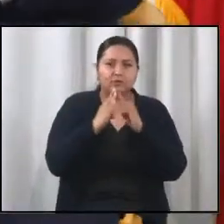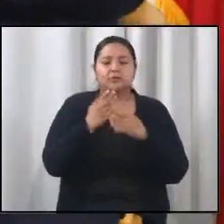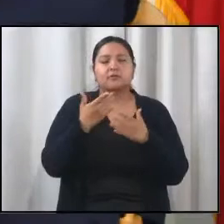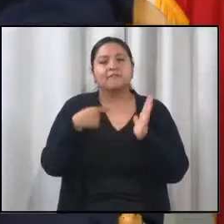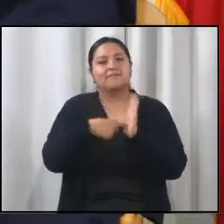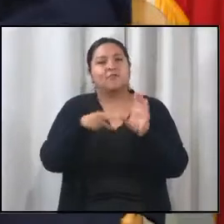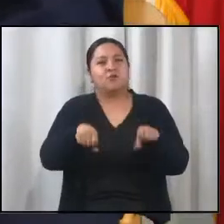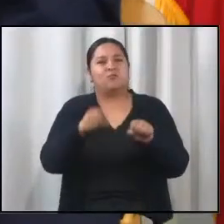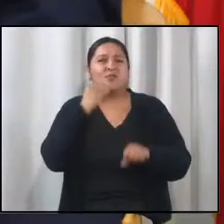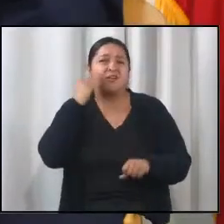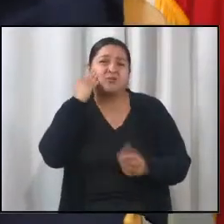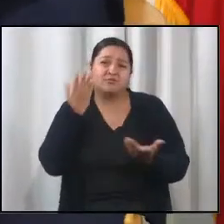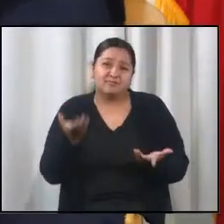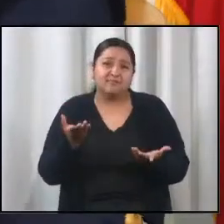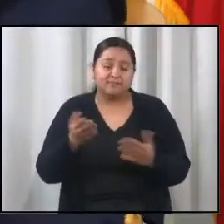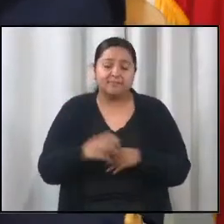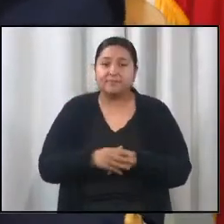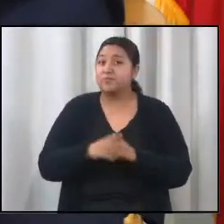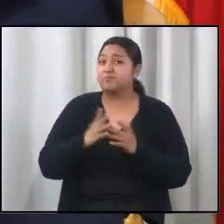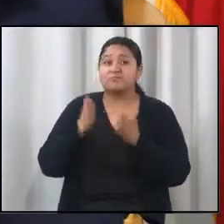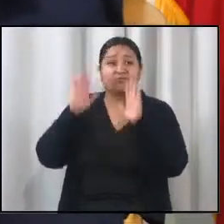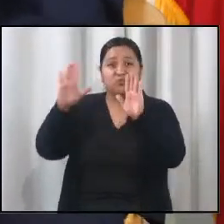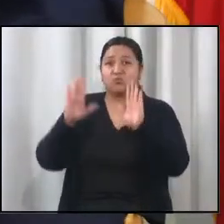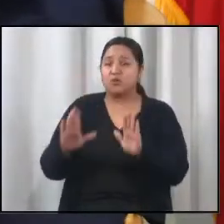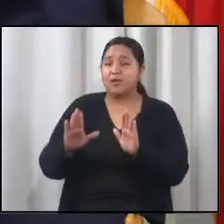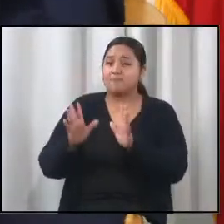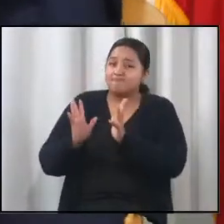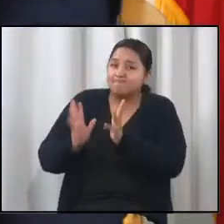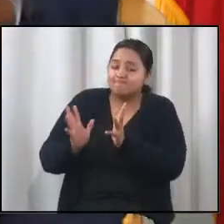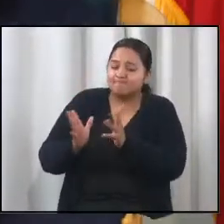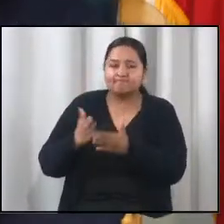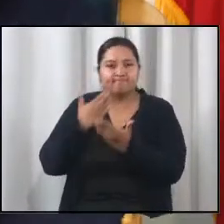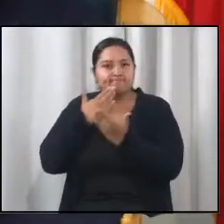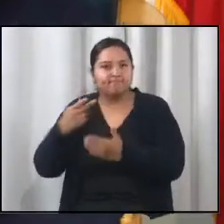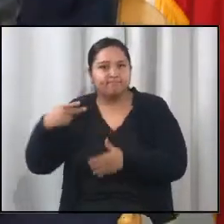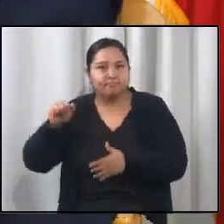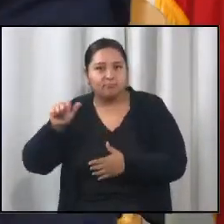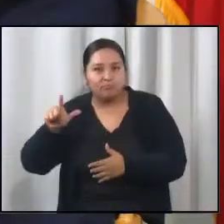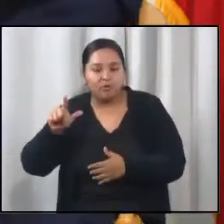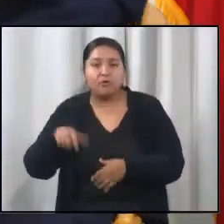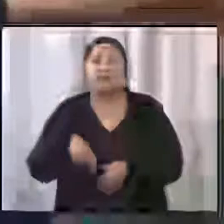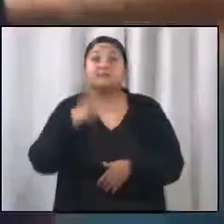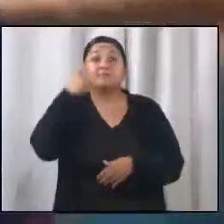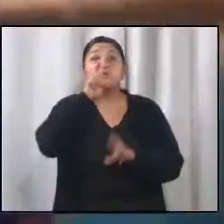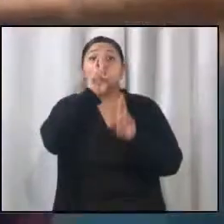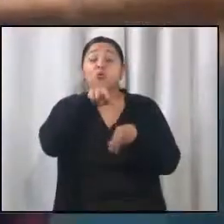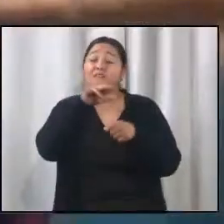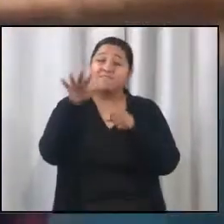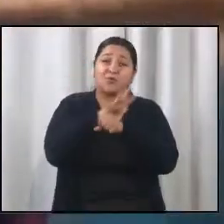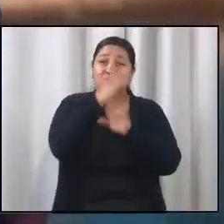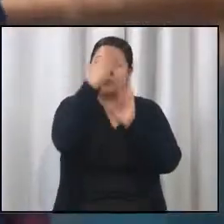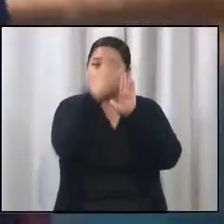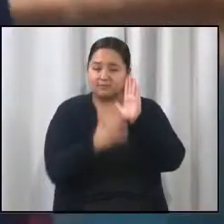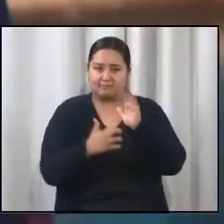So, great conversation. I want to, thank you, Paul. The full report, you can read it for yourself, is available